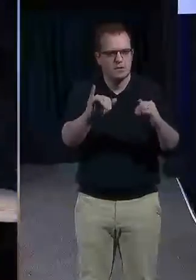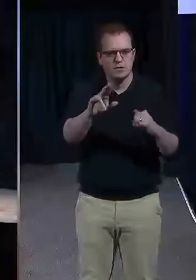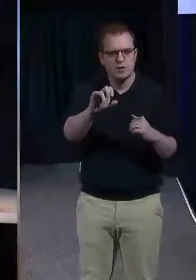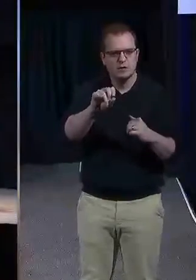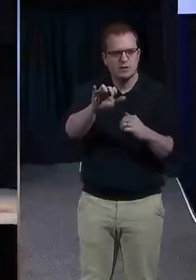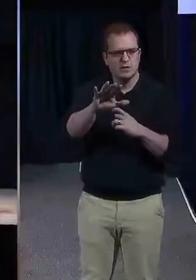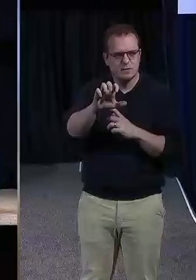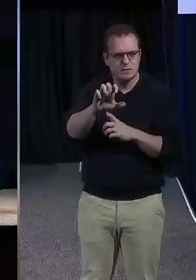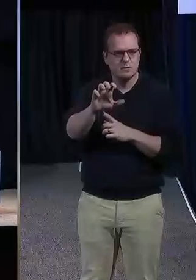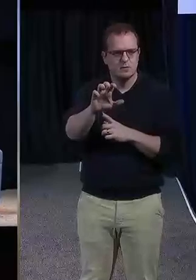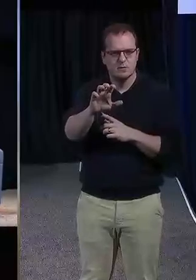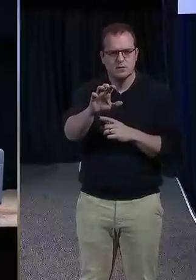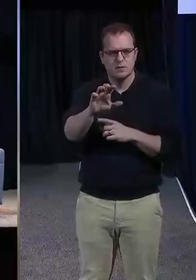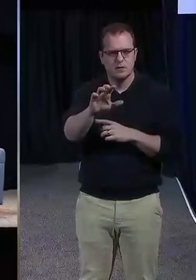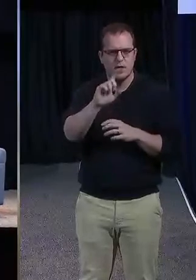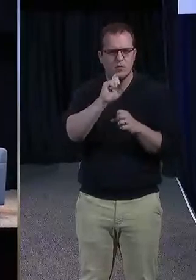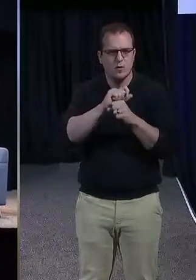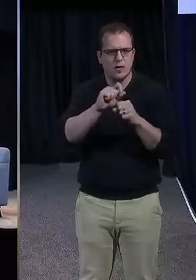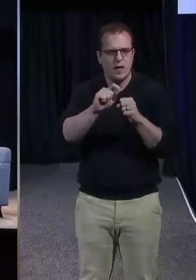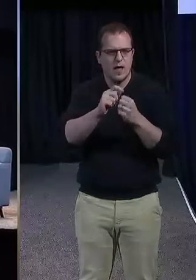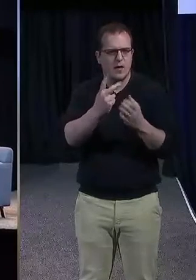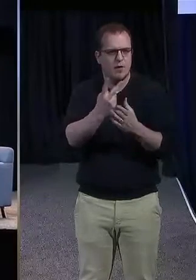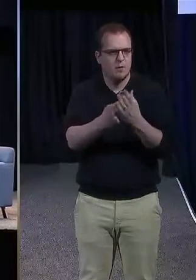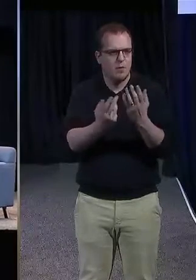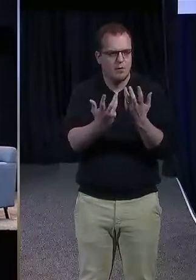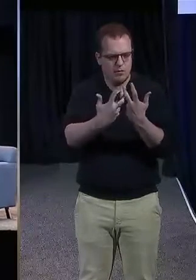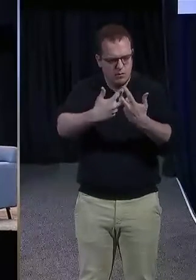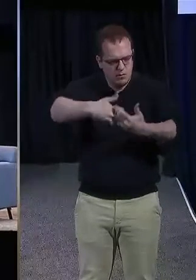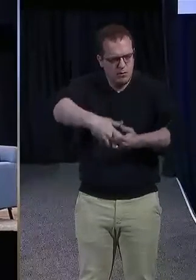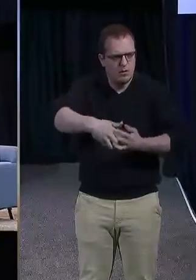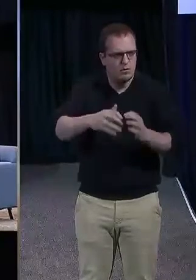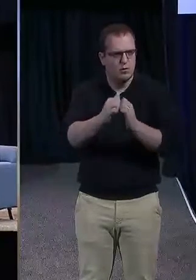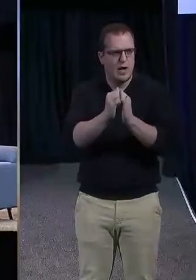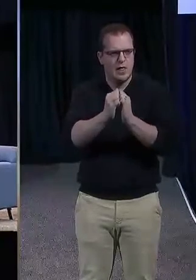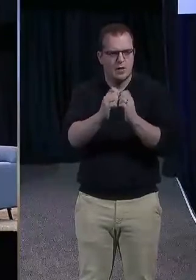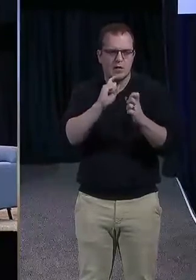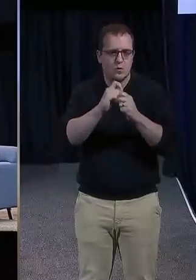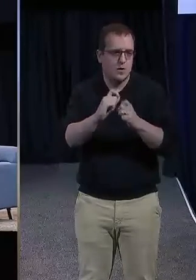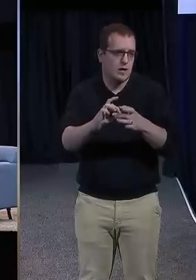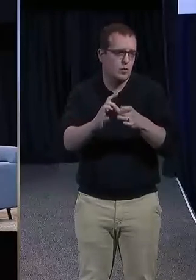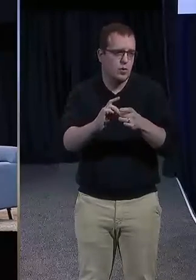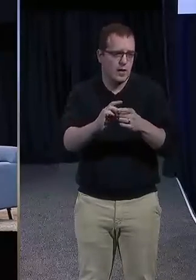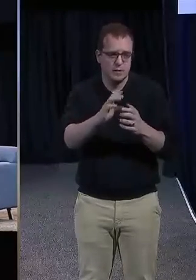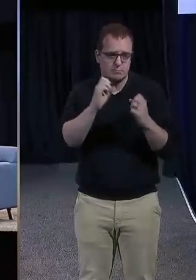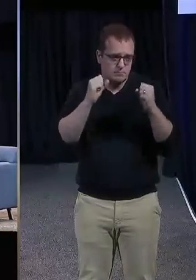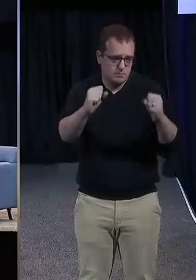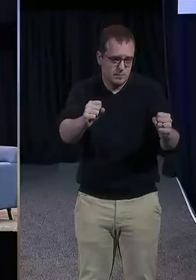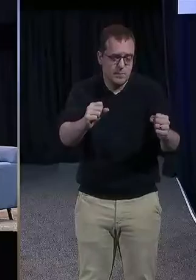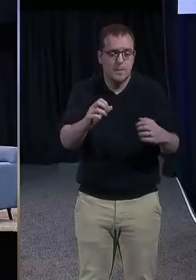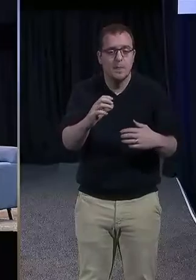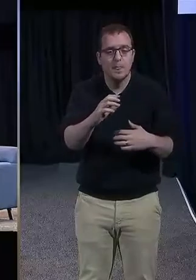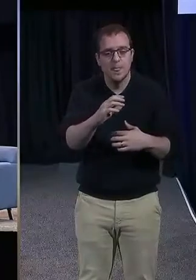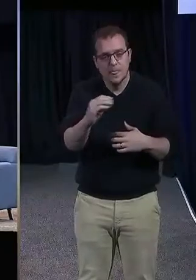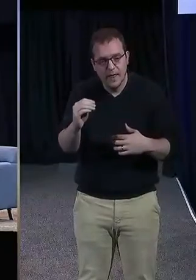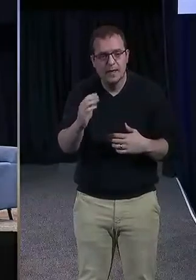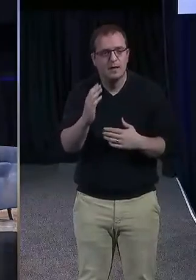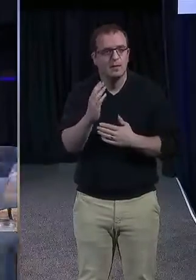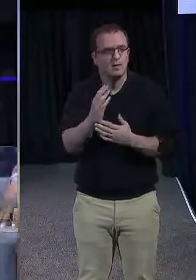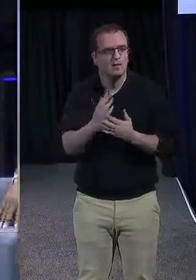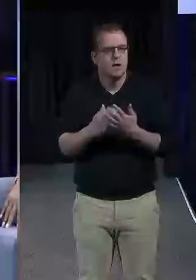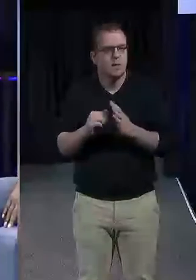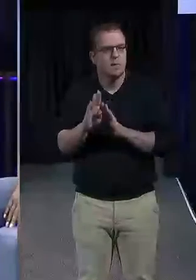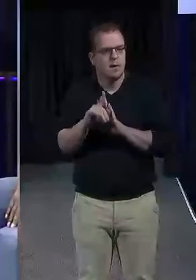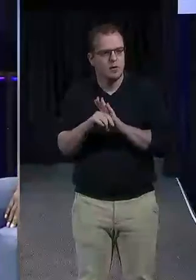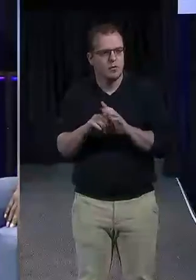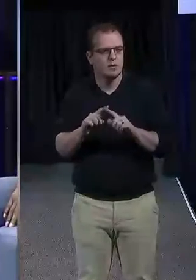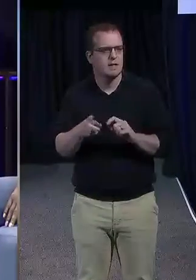they are intertwined and so very related. And also some background, some history